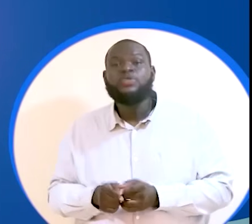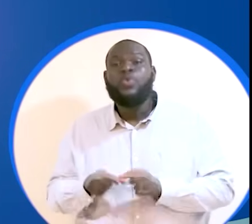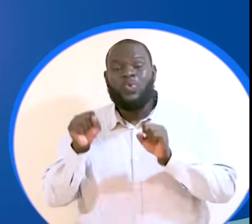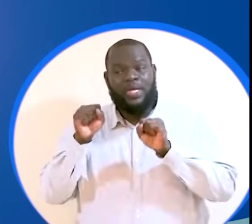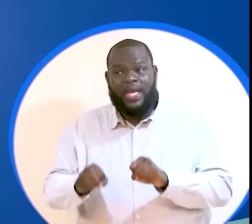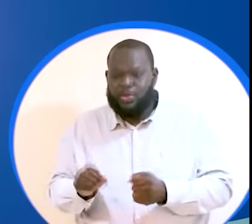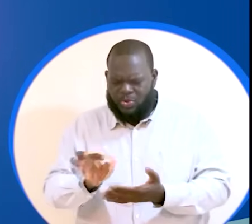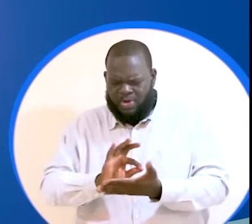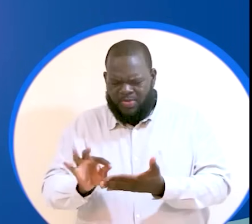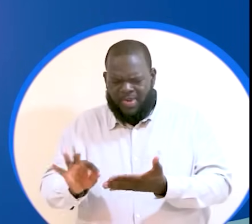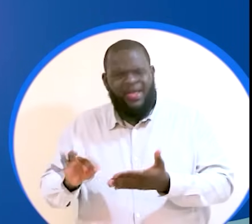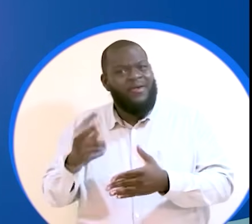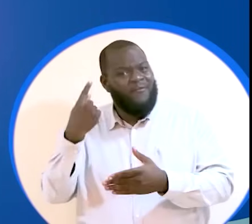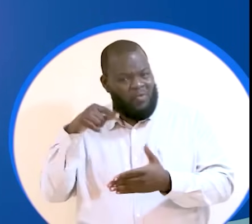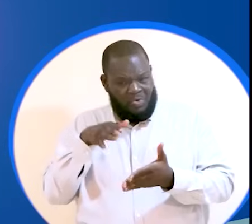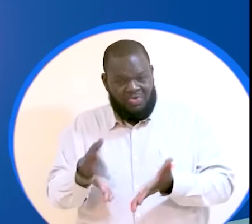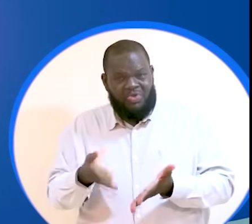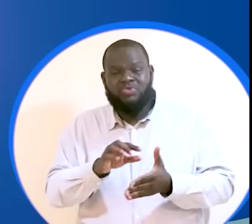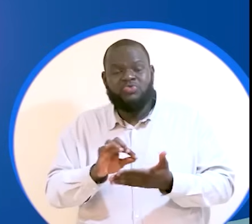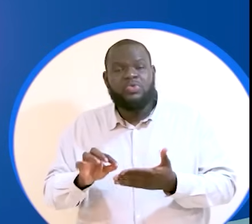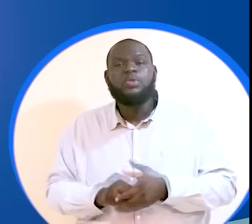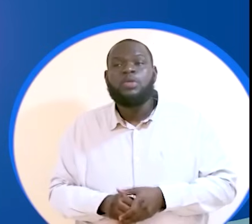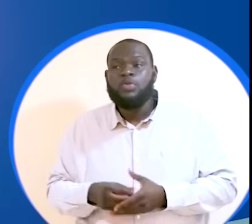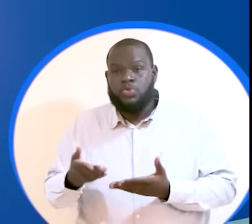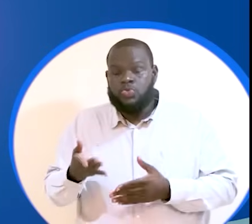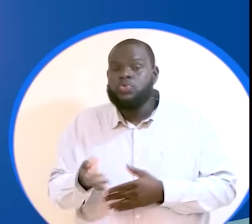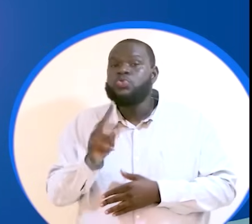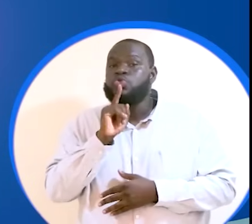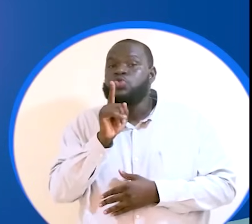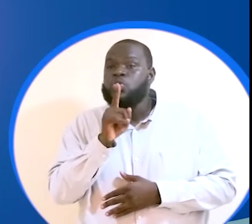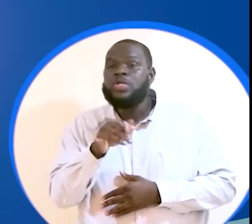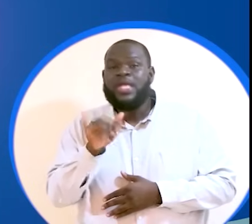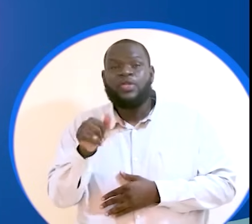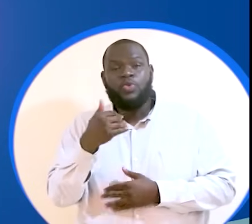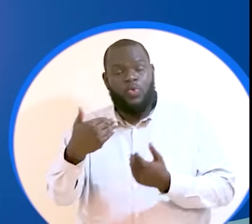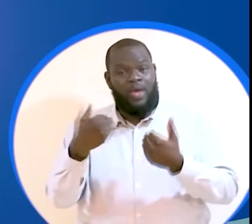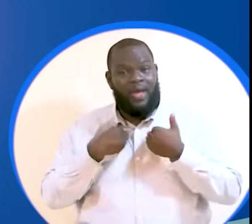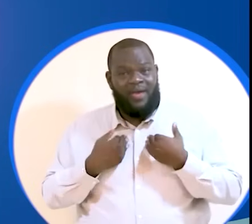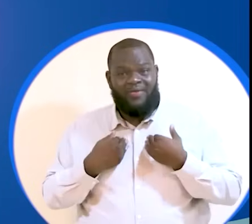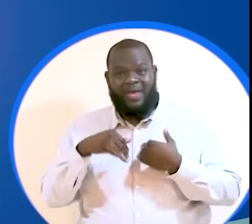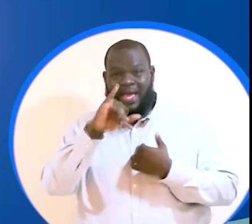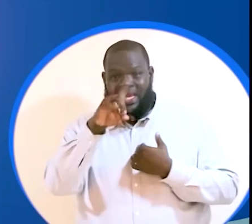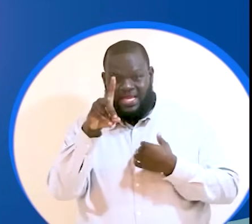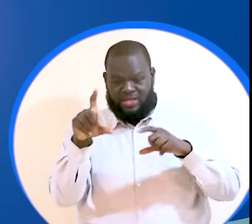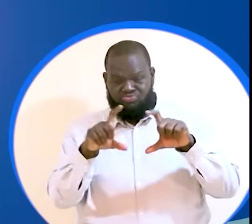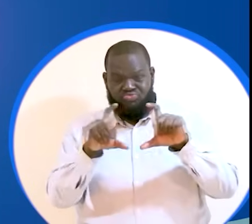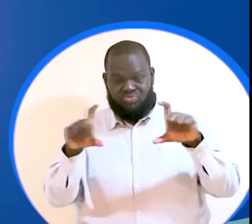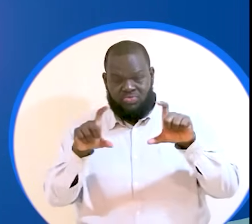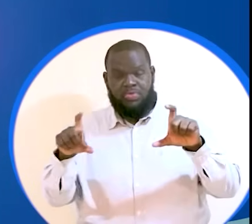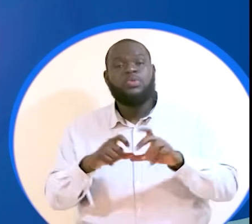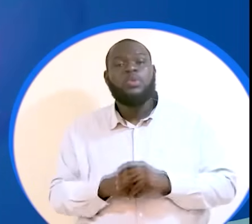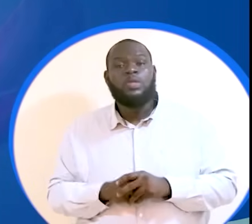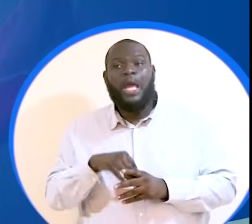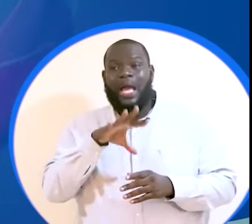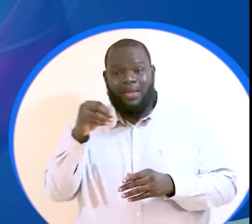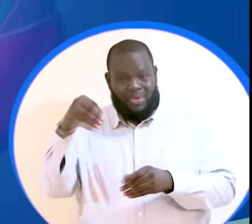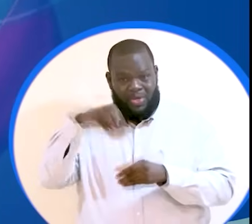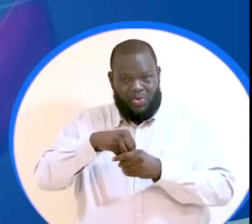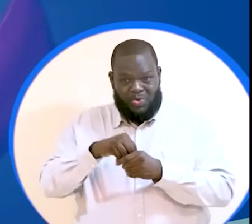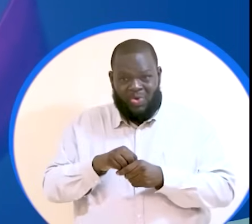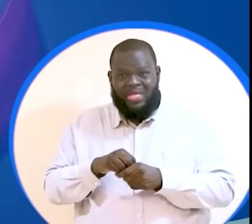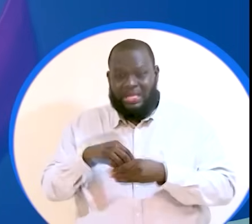the eligibility requirements to apply for registration. By doing so, you will be ensuring that you are issued a